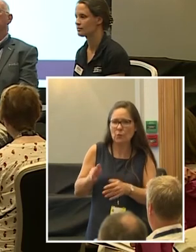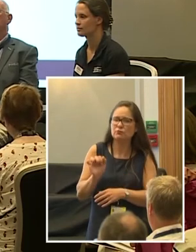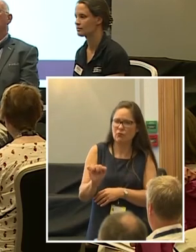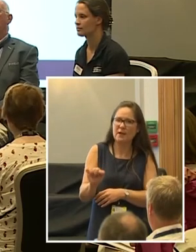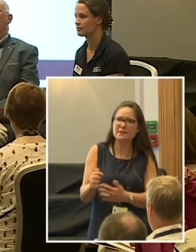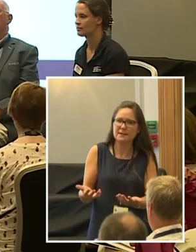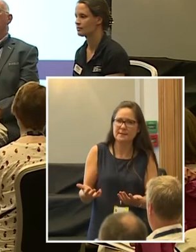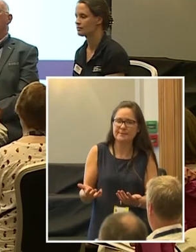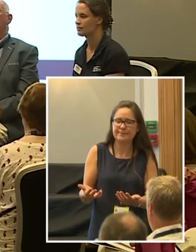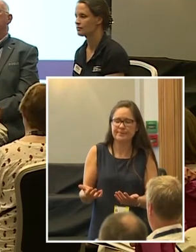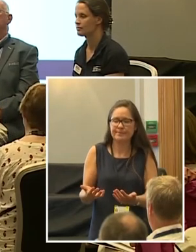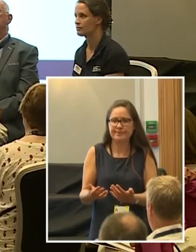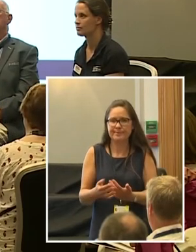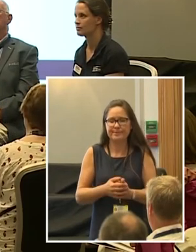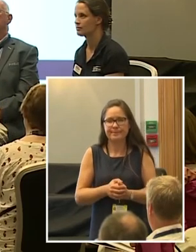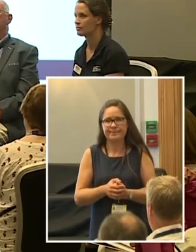view.